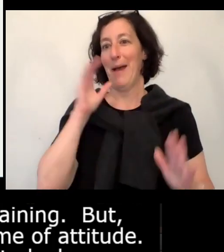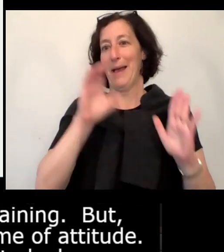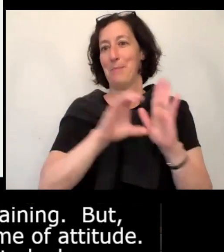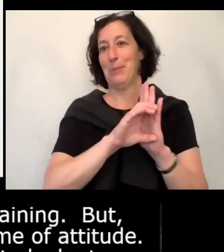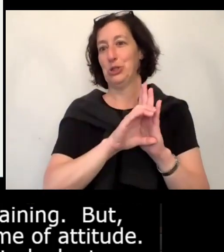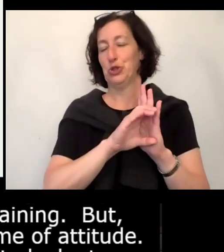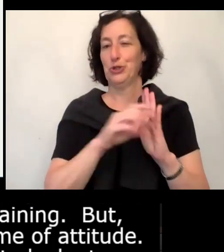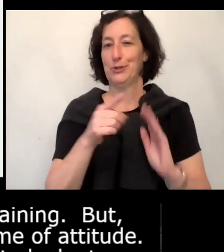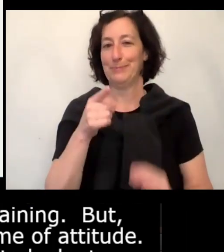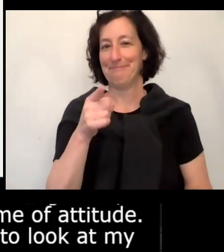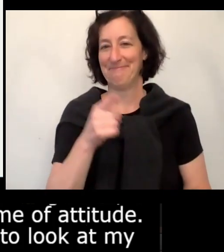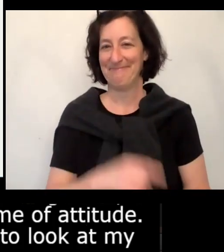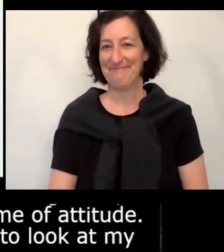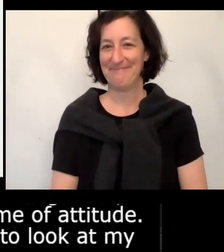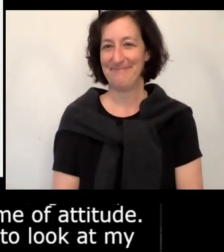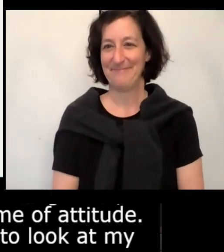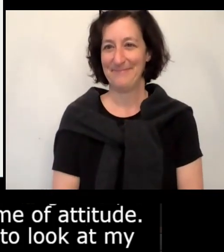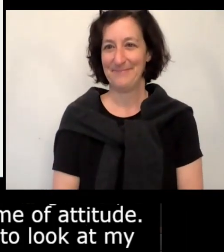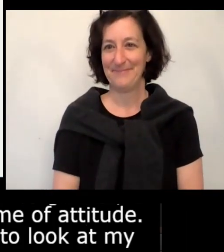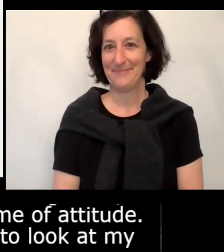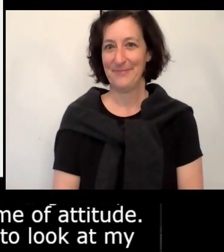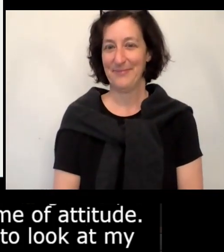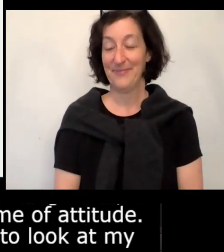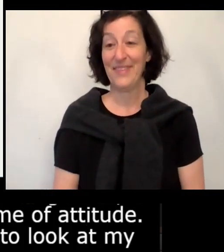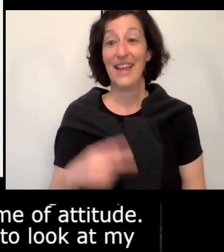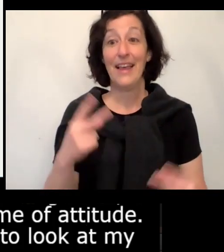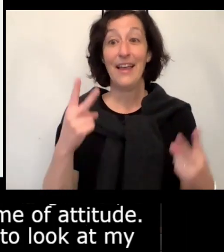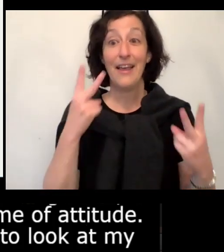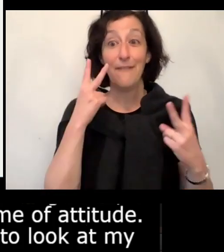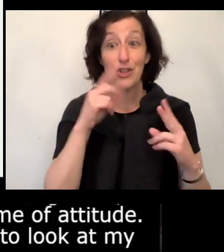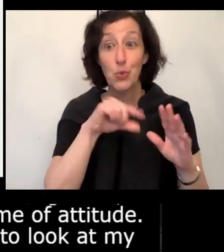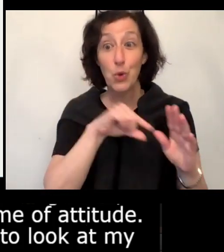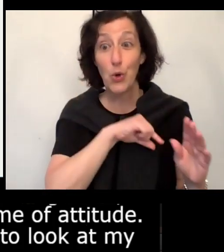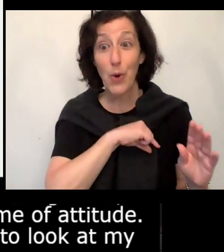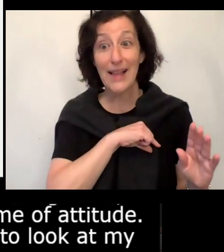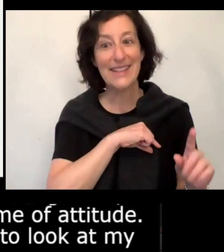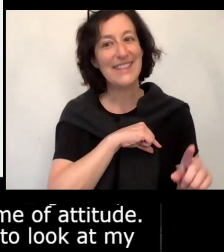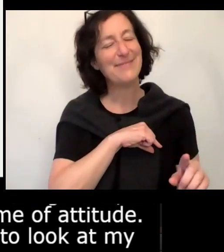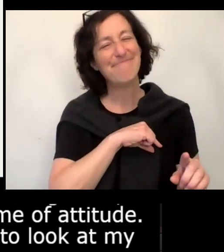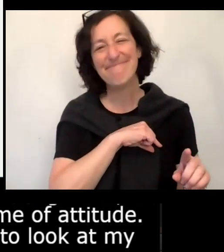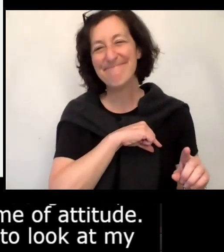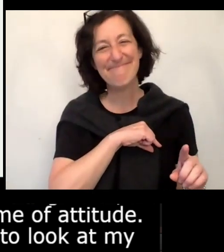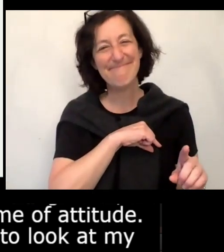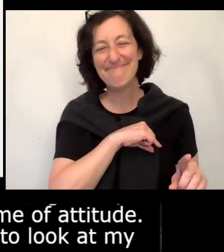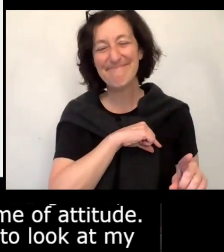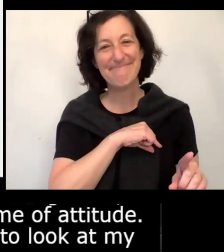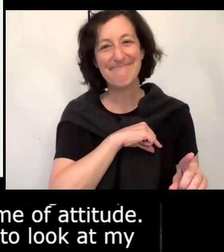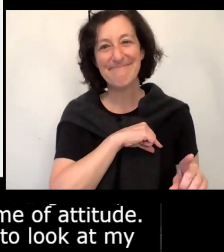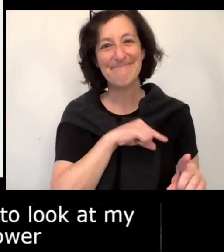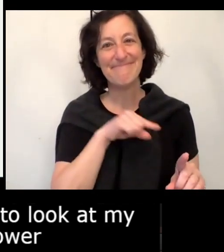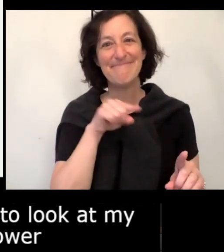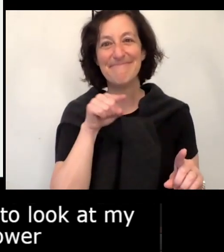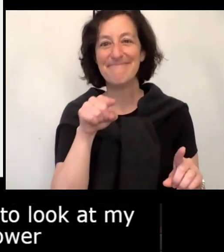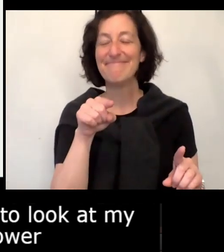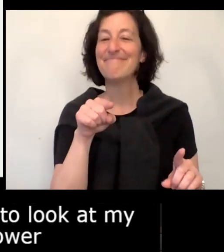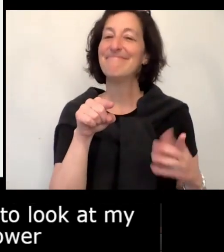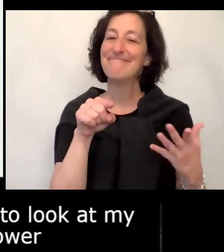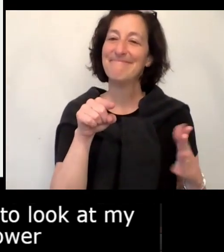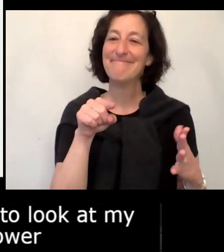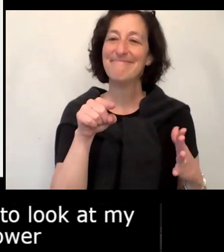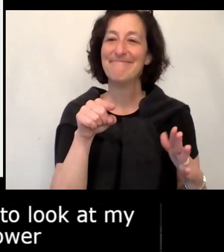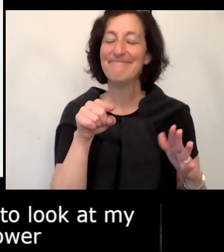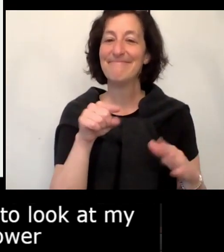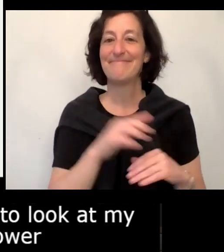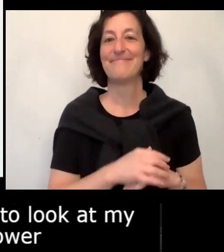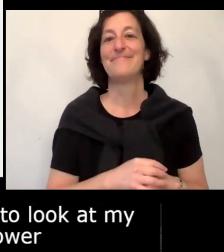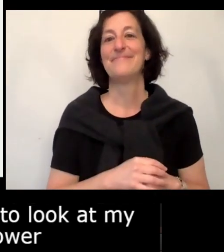is, speaking of visual quality, much lower resolution than I thought it would be. I must have